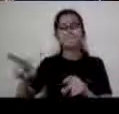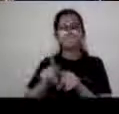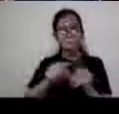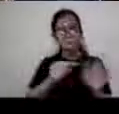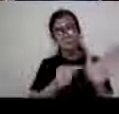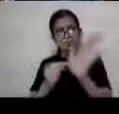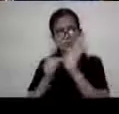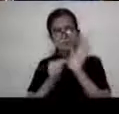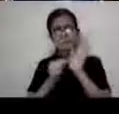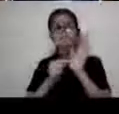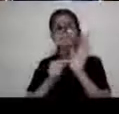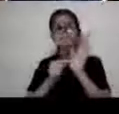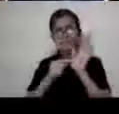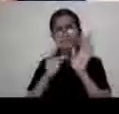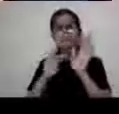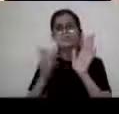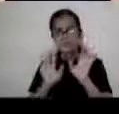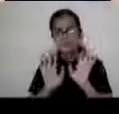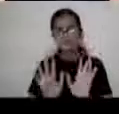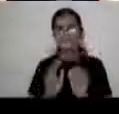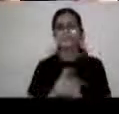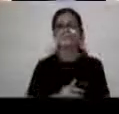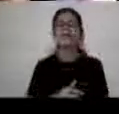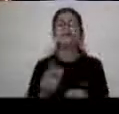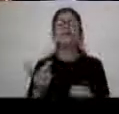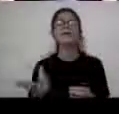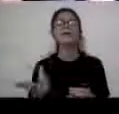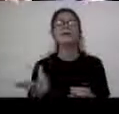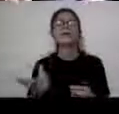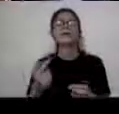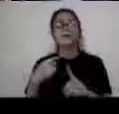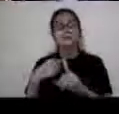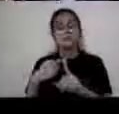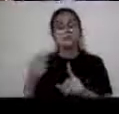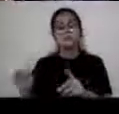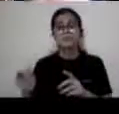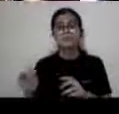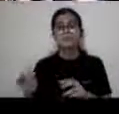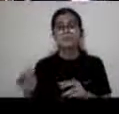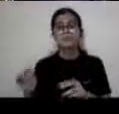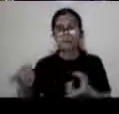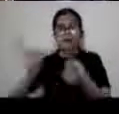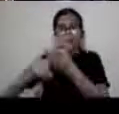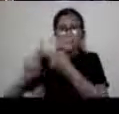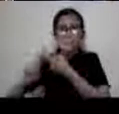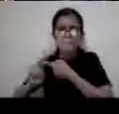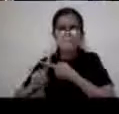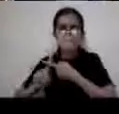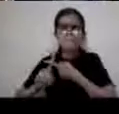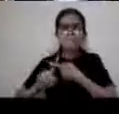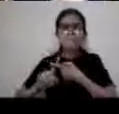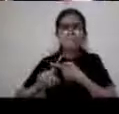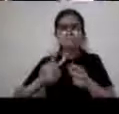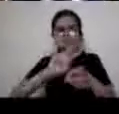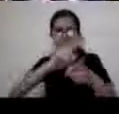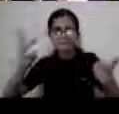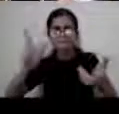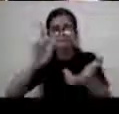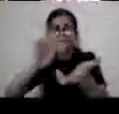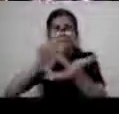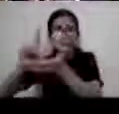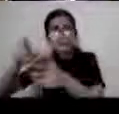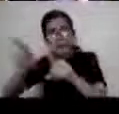it. And by that, of course, there is a lot of vandalism happening at this place. There are a lot